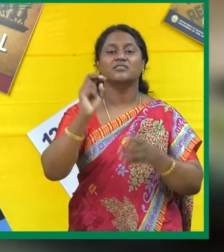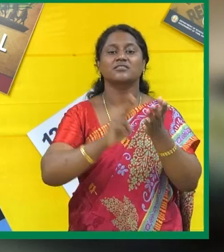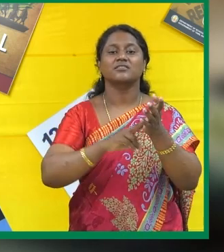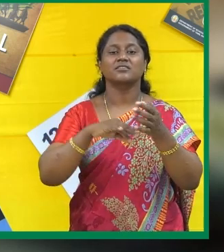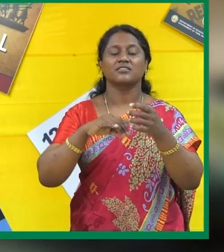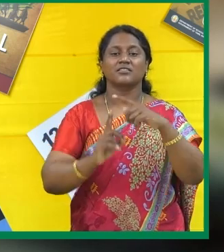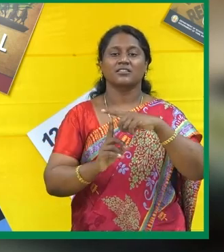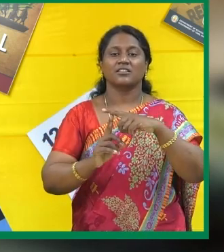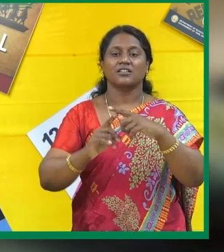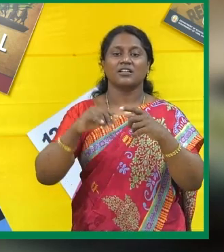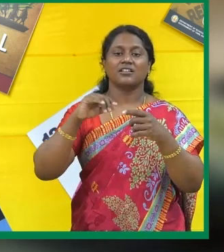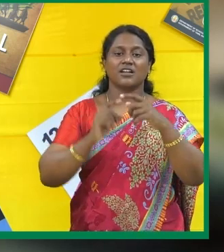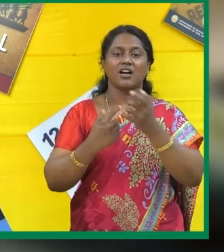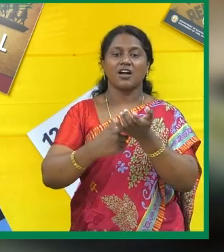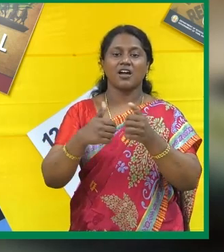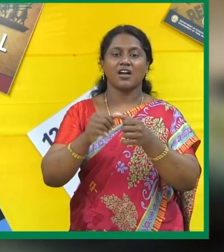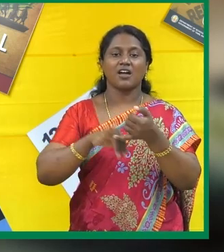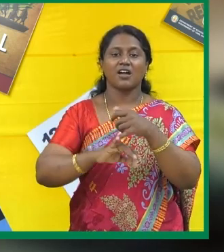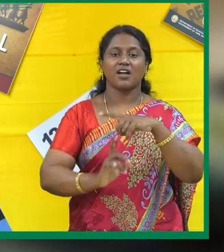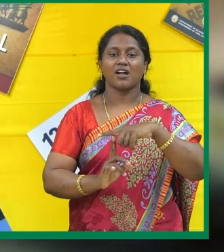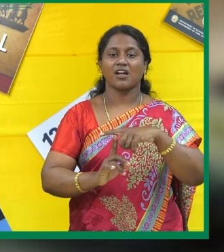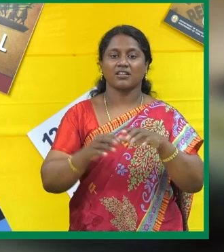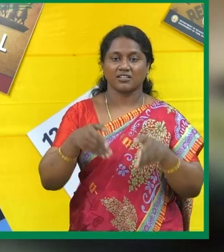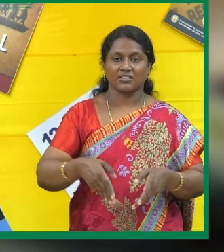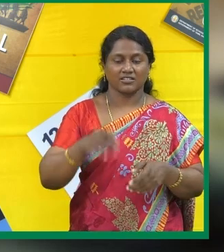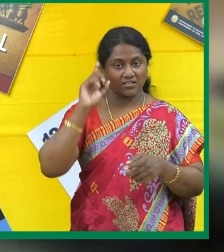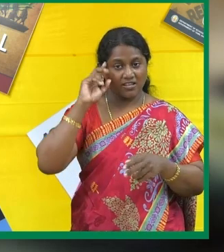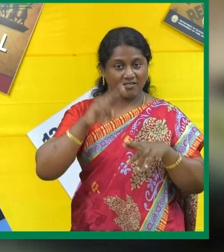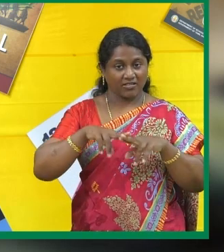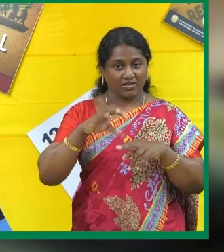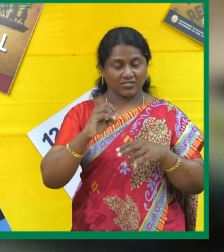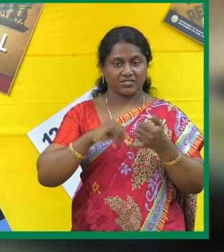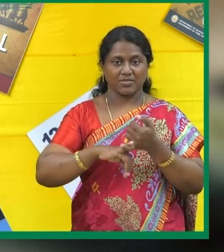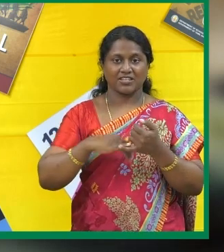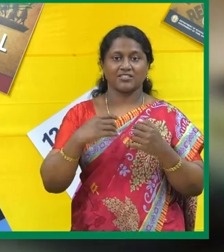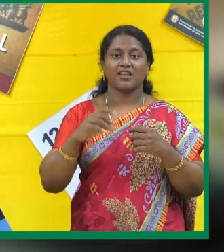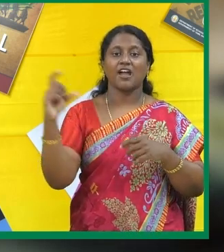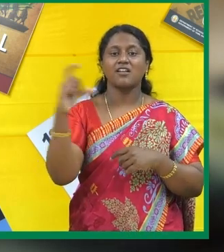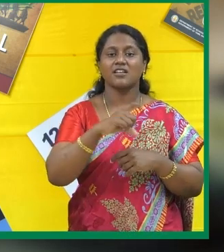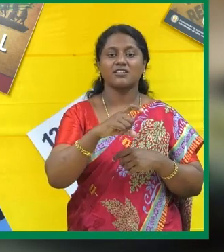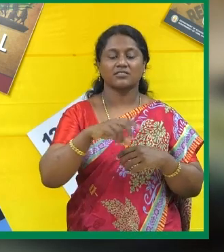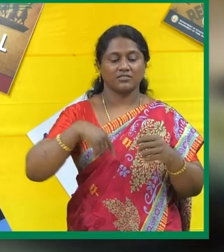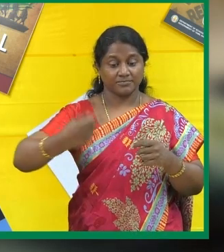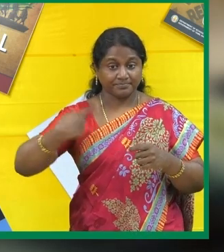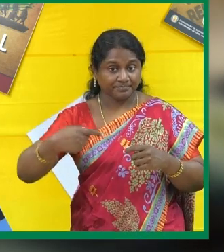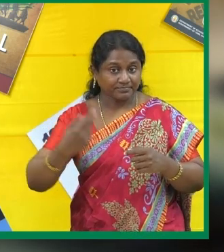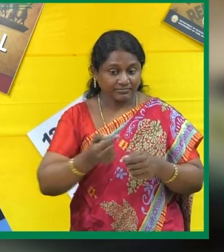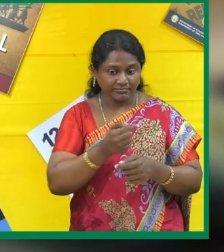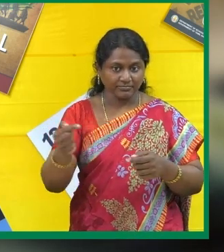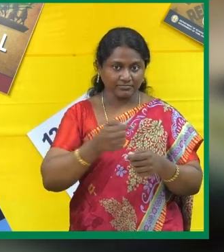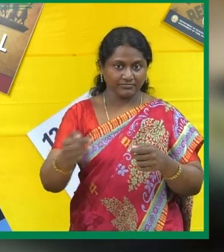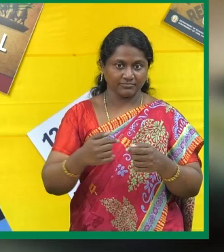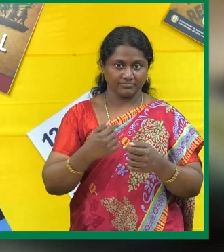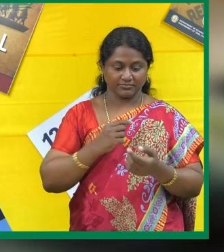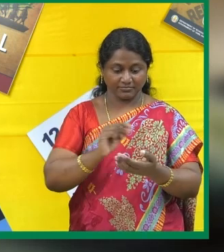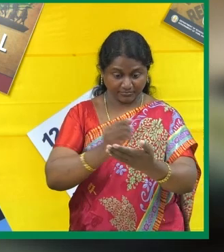you can understand the figure of speech contrast here. So, fully you can analyze line by line, you can read the poem